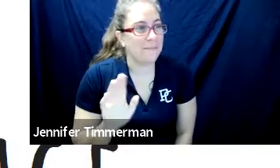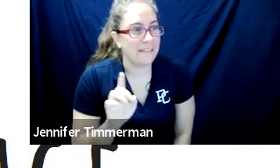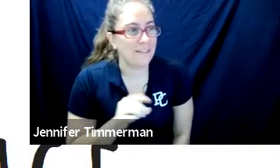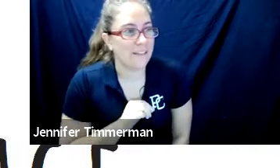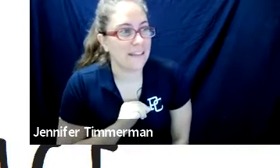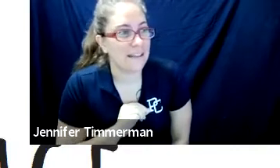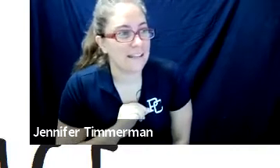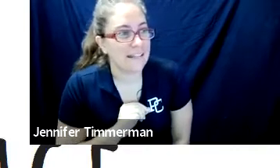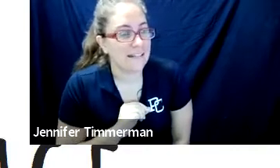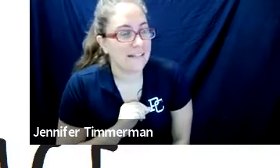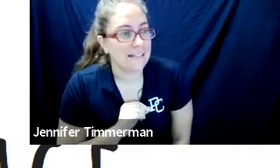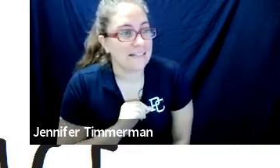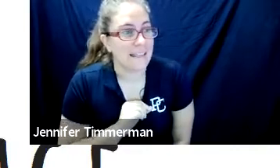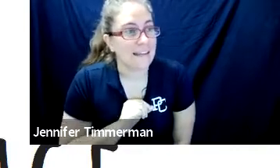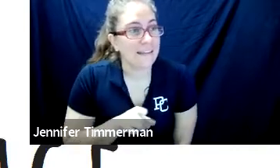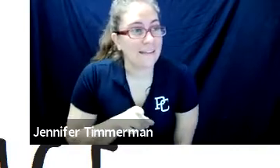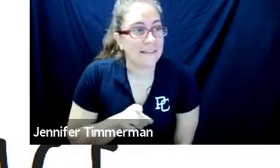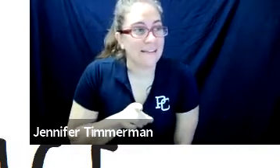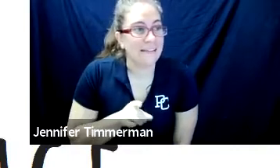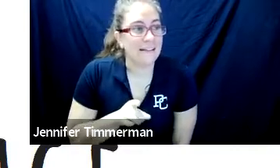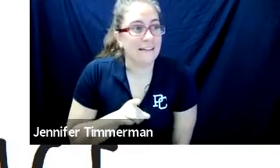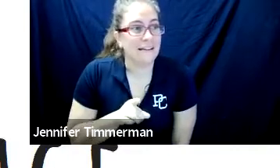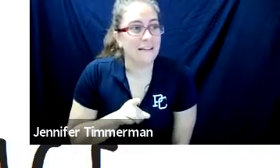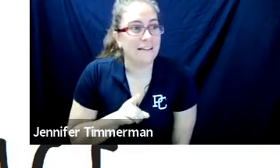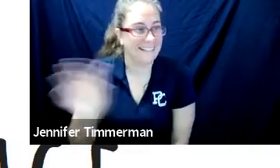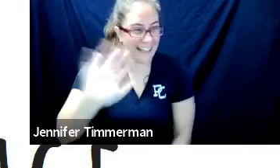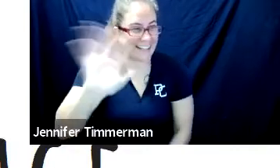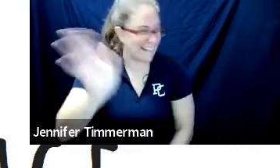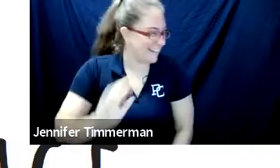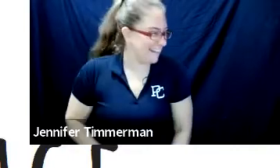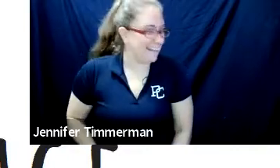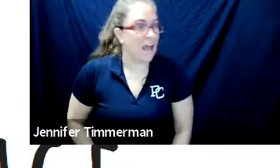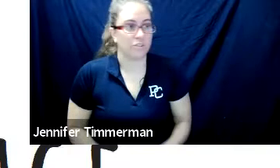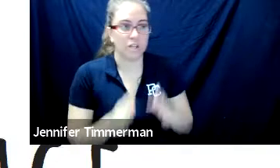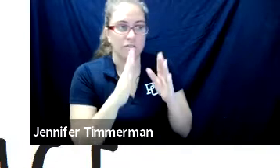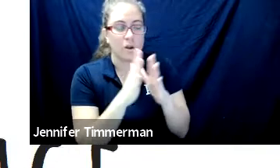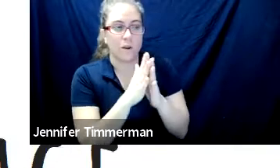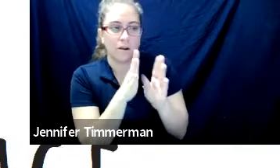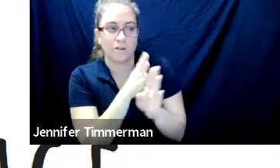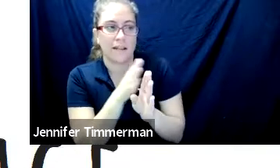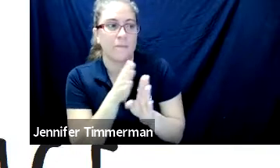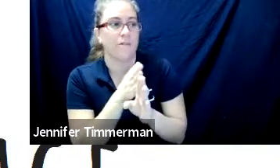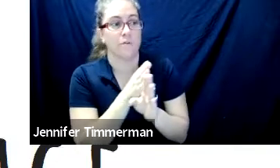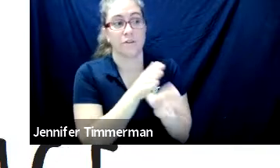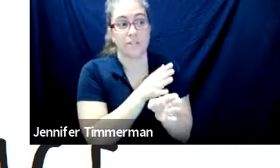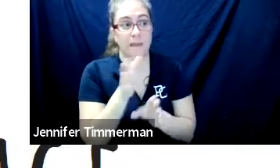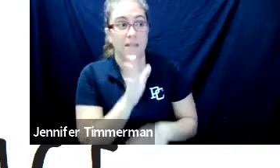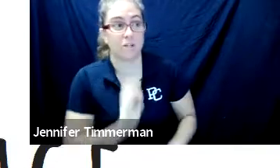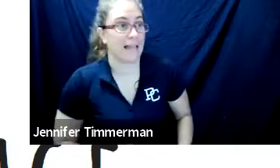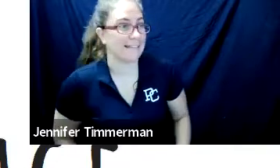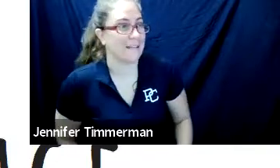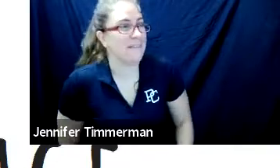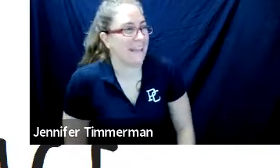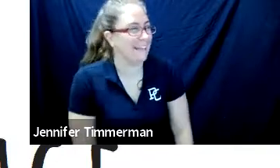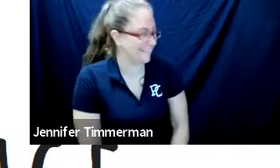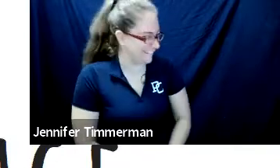Bob, David, Danny. Hi, Danny. I was trying to figure out where your first name ended and your